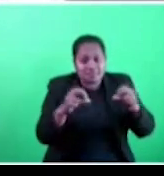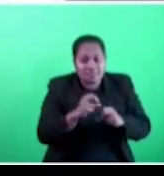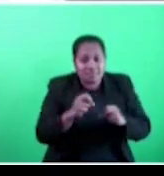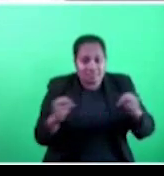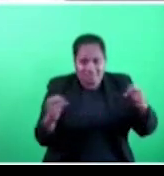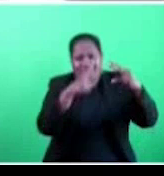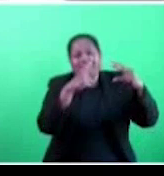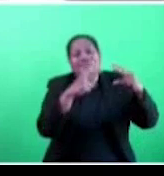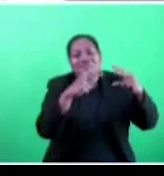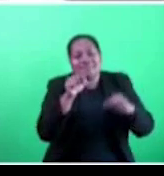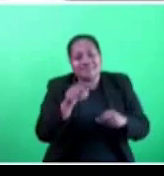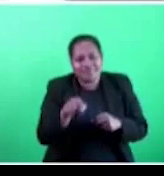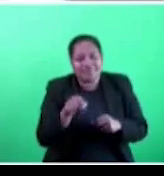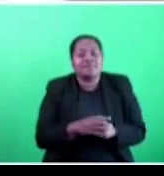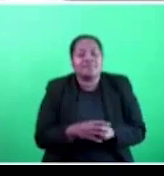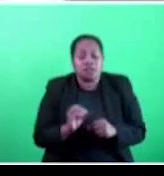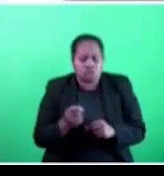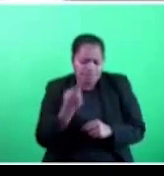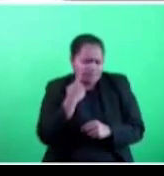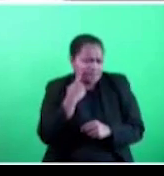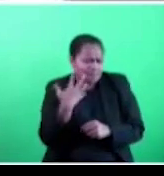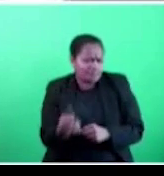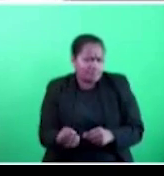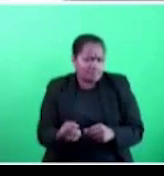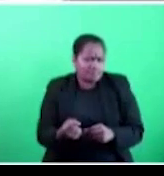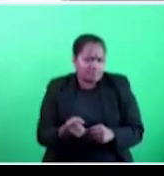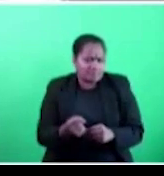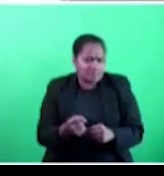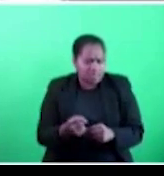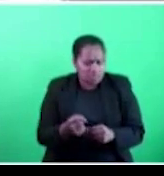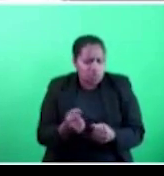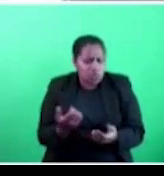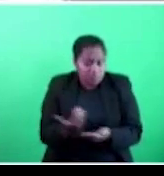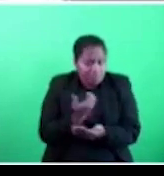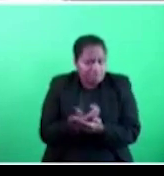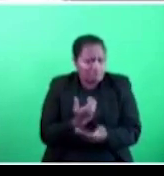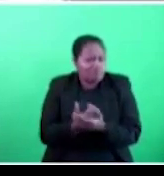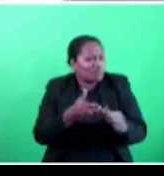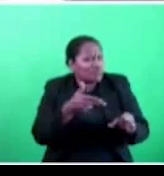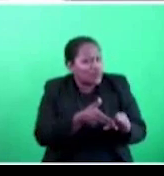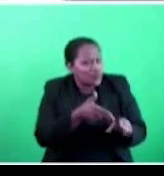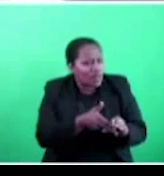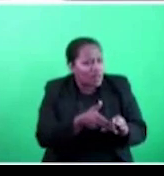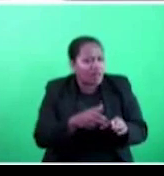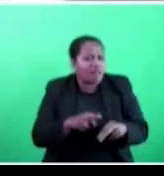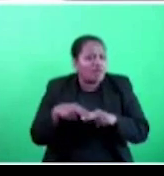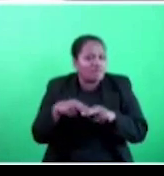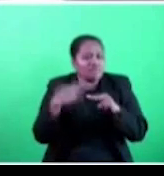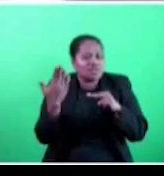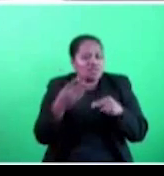Angeles. Mr. Speaker, as we can see, there's an immediate significant fuel saving for Fiji Airways, which is great for us in terms of